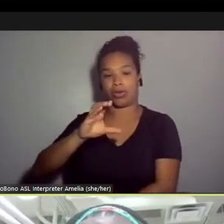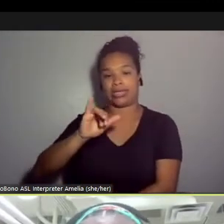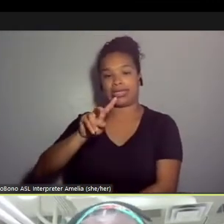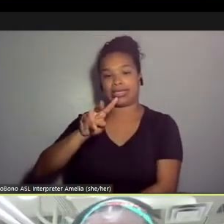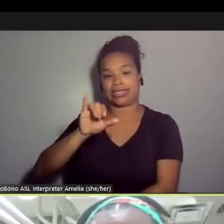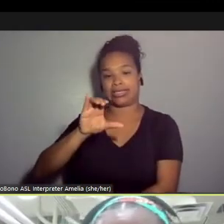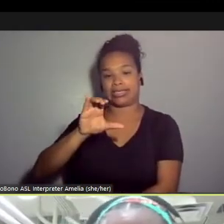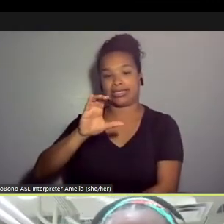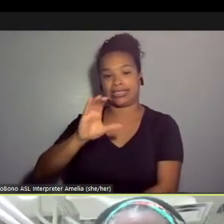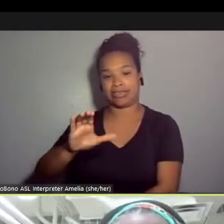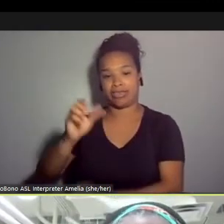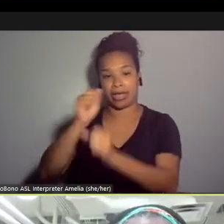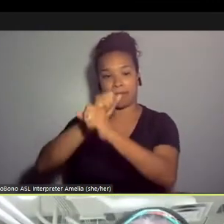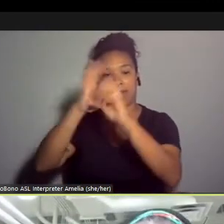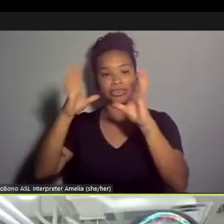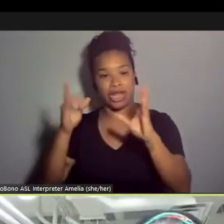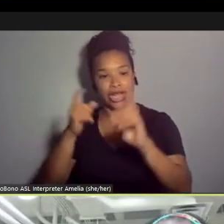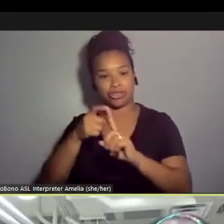right.